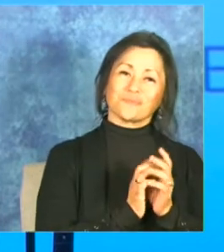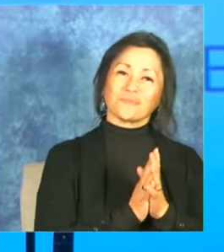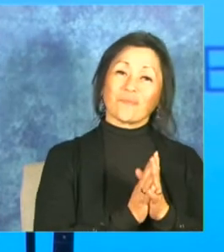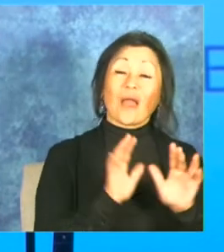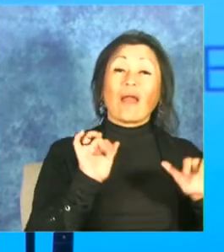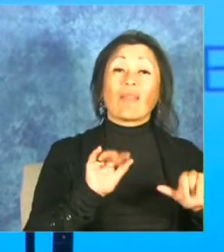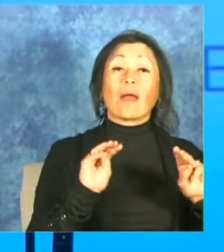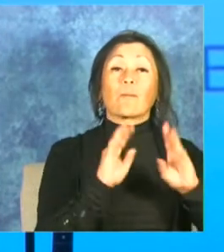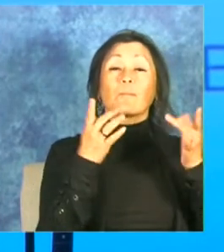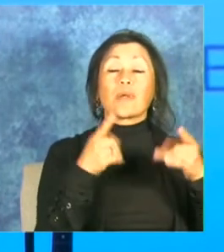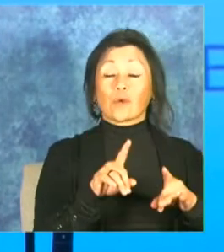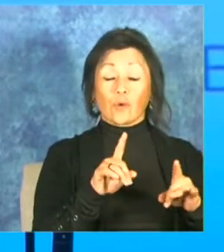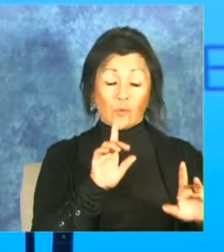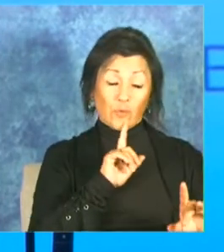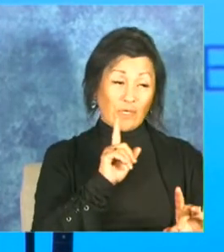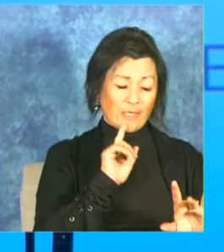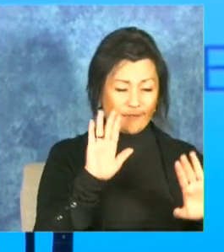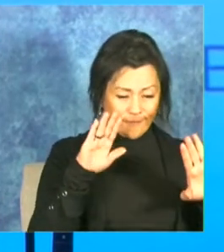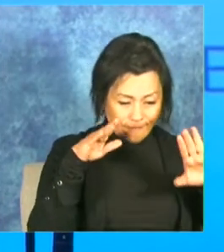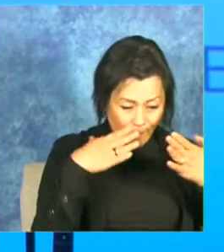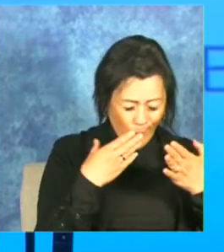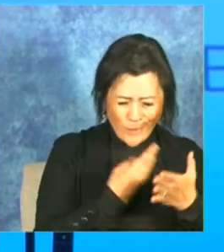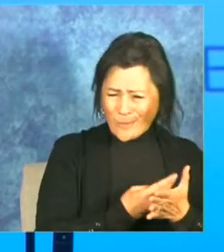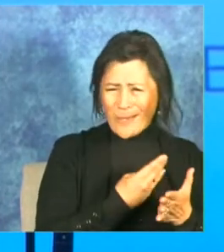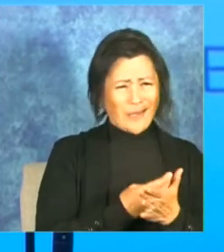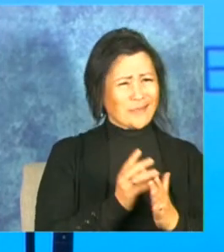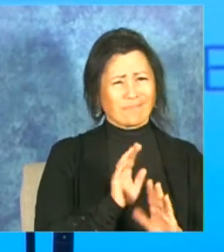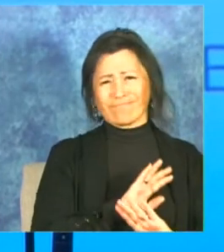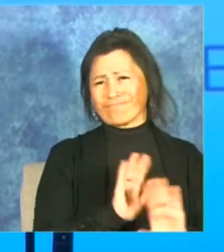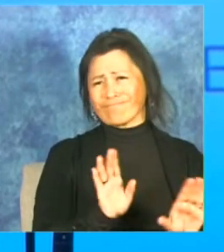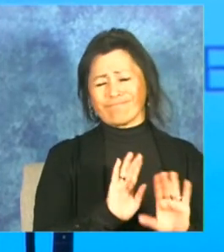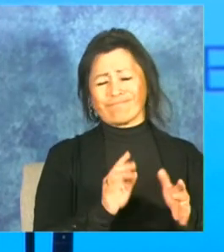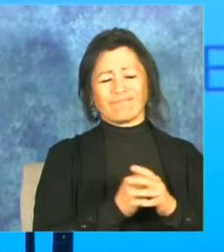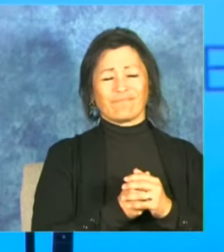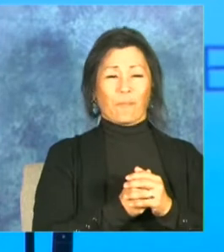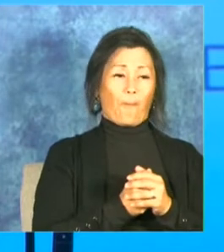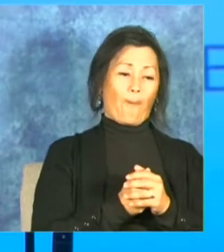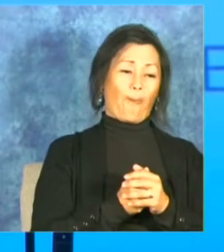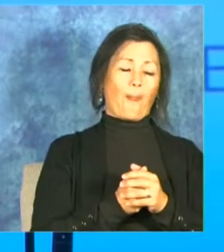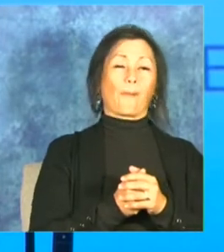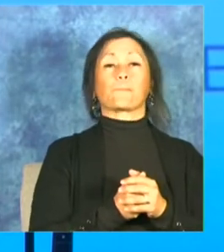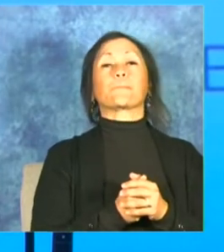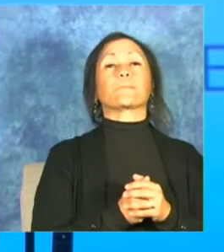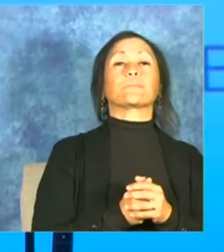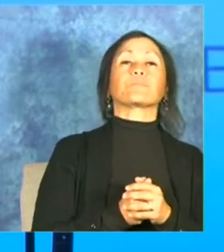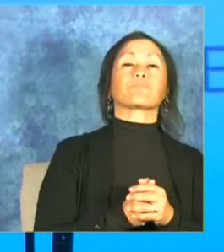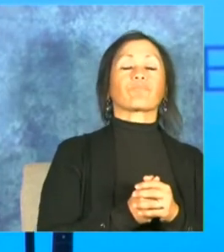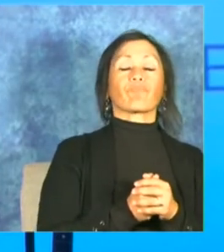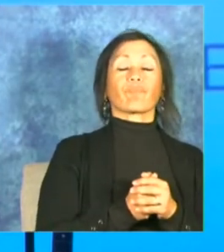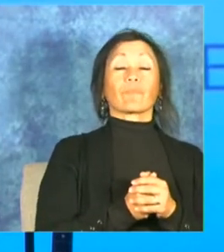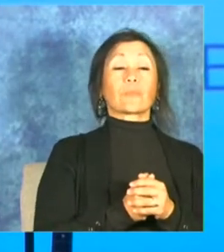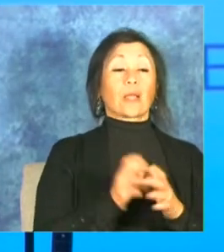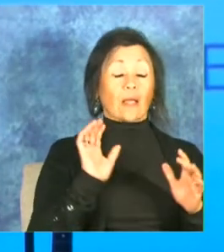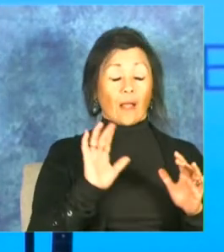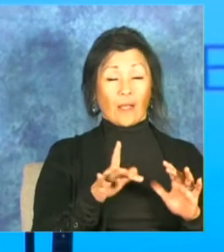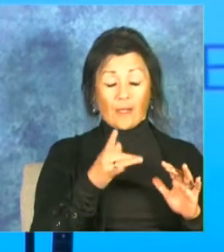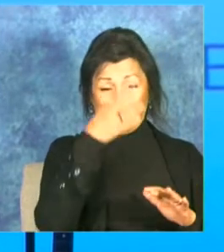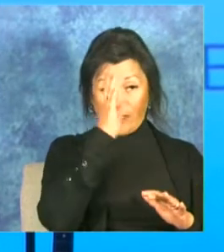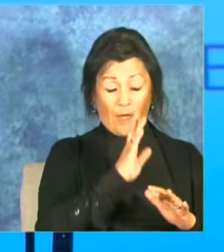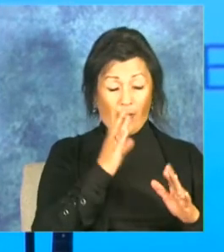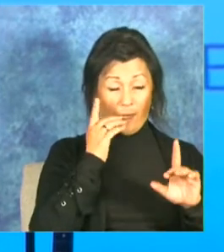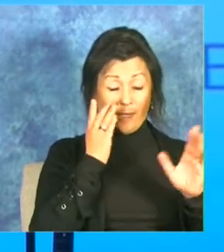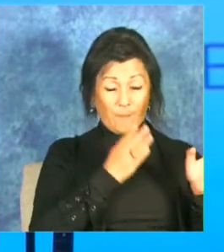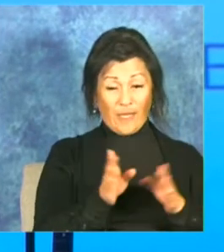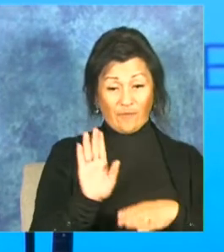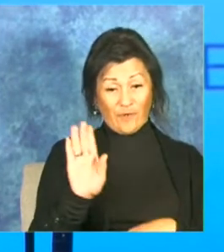This miracle wasn't about the money the fishermen could haul in from that catch. It was about God's purpose